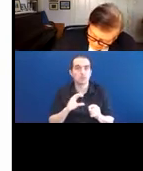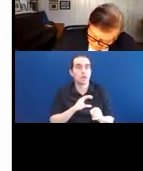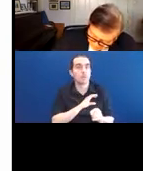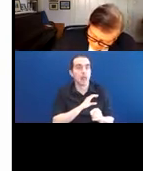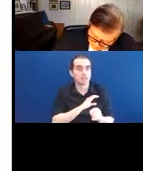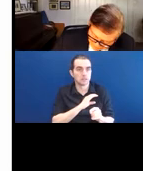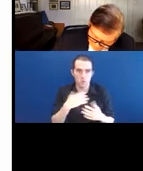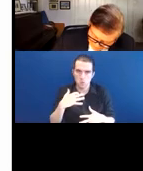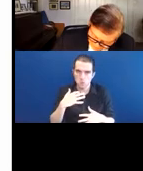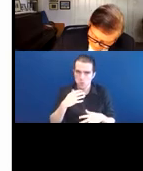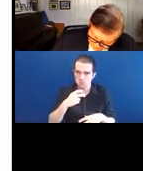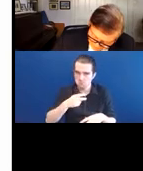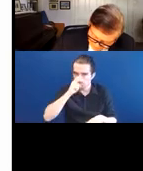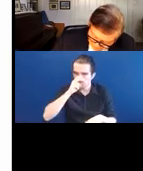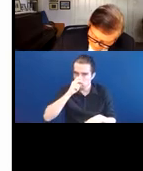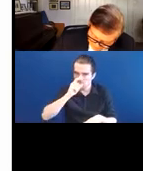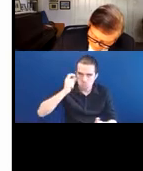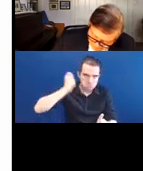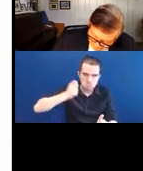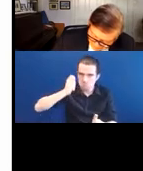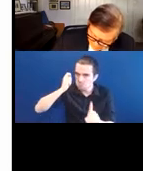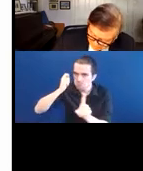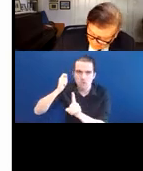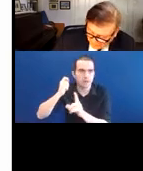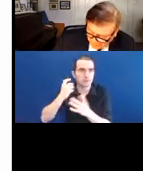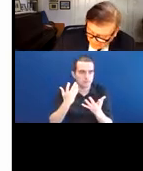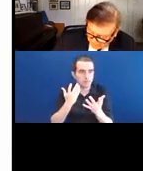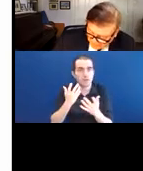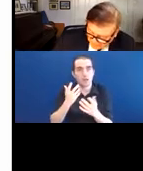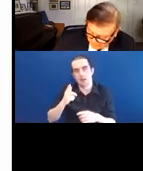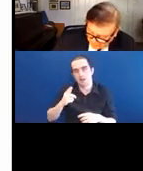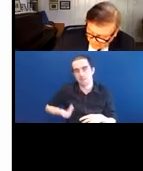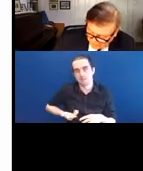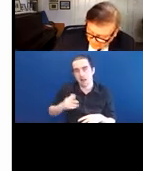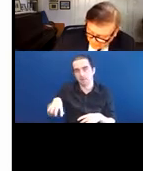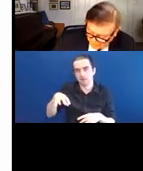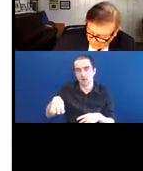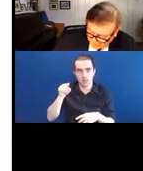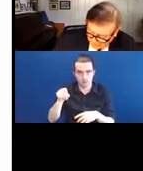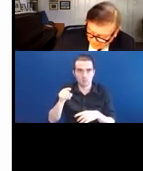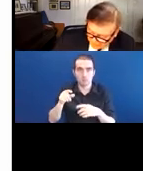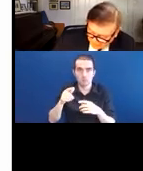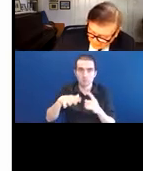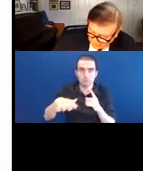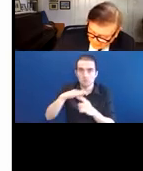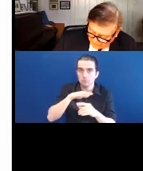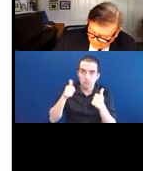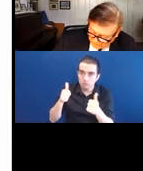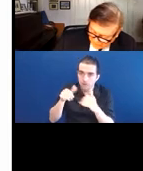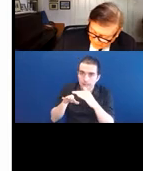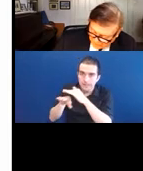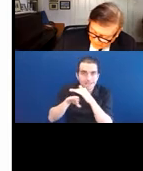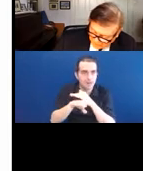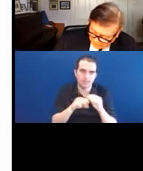as ramp or elevators. Most of the healthcare centres have no sign language interpreter. Healthcare services are afforded in